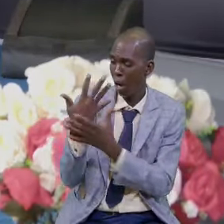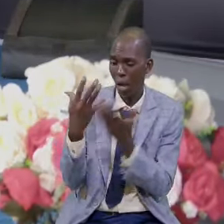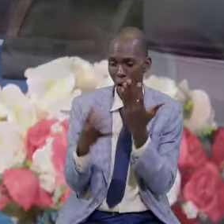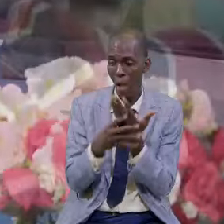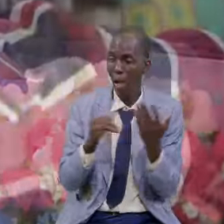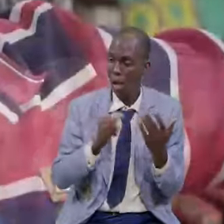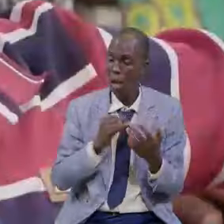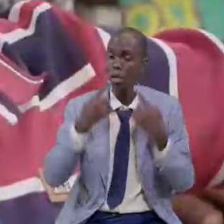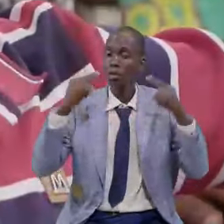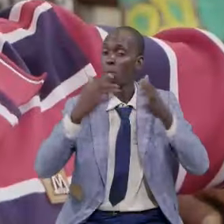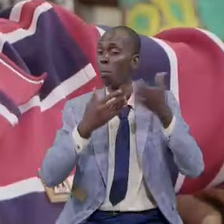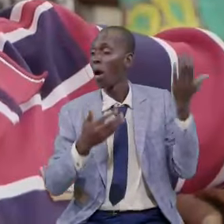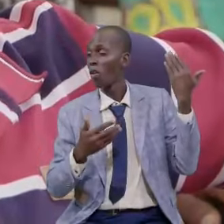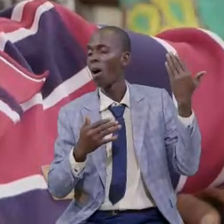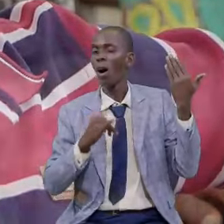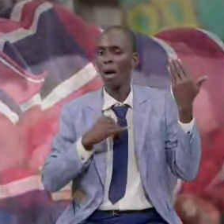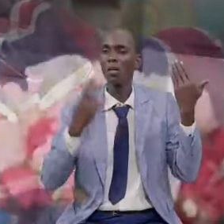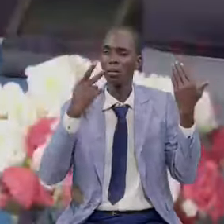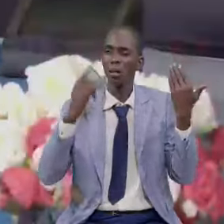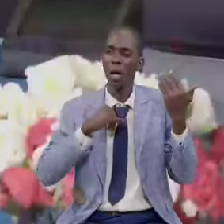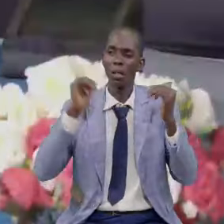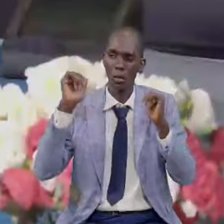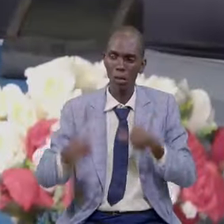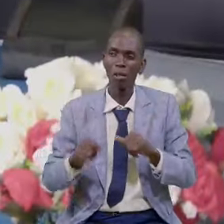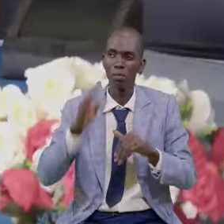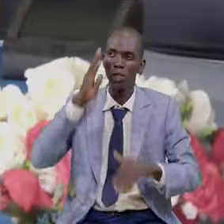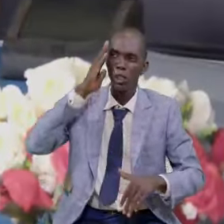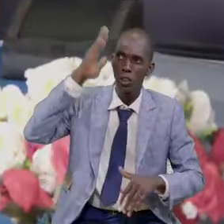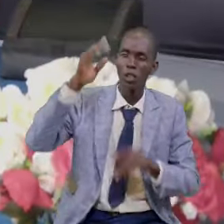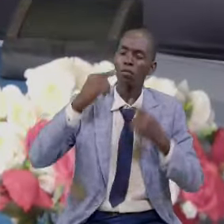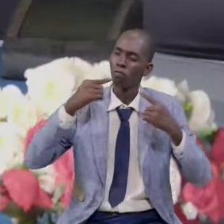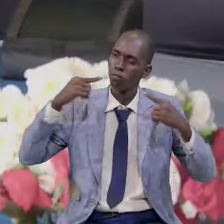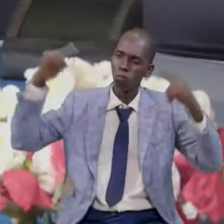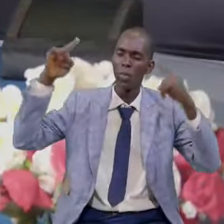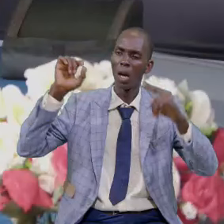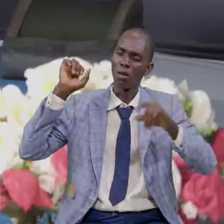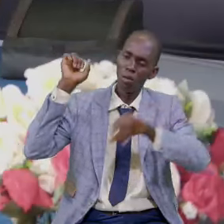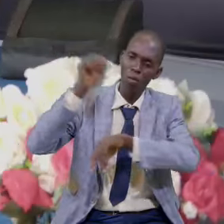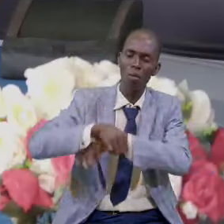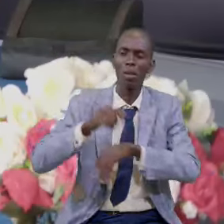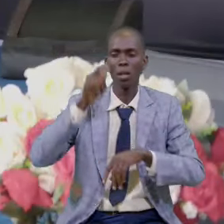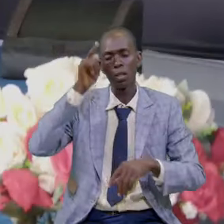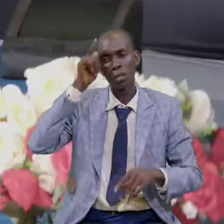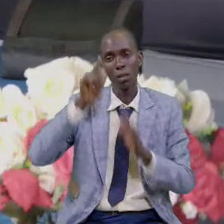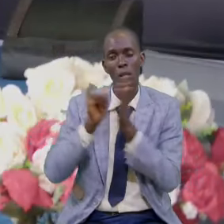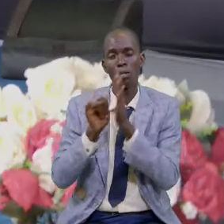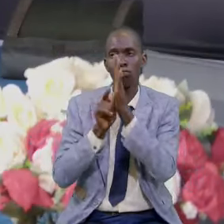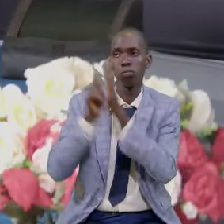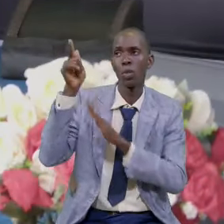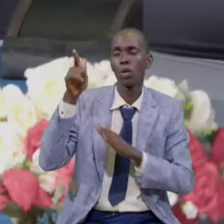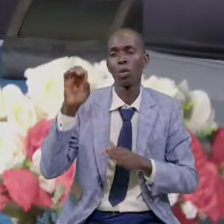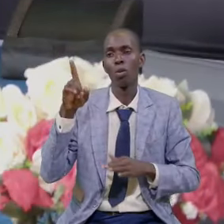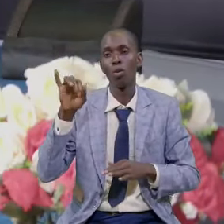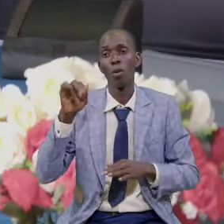future. From what you have conquered in the past, what you feared in the past that you conquered, I see you. Moving